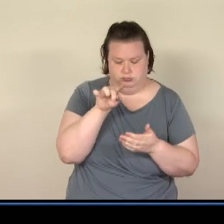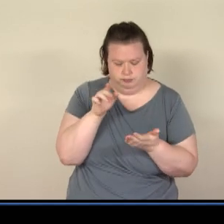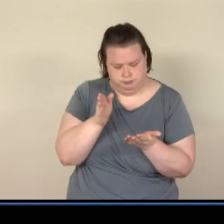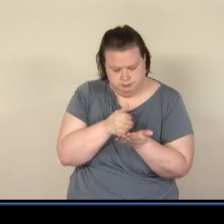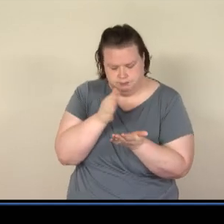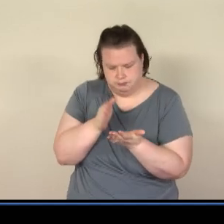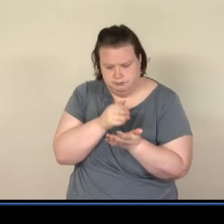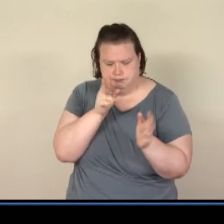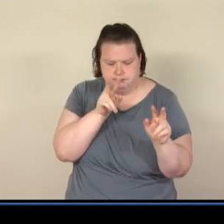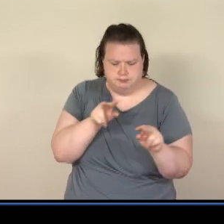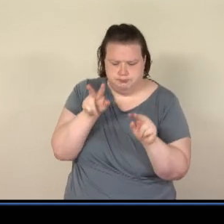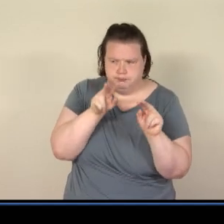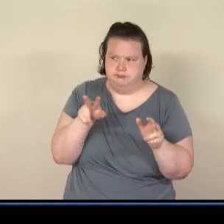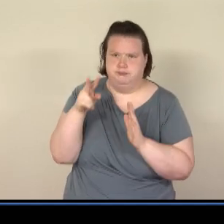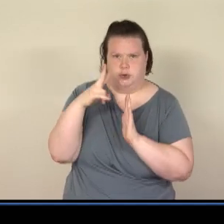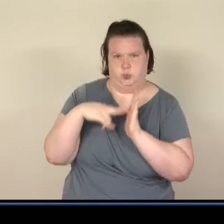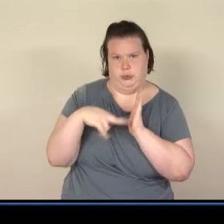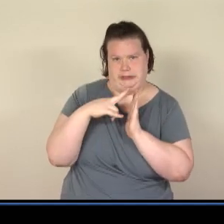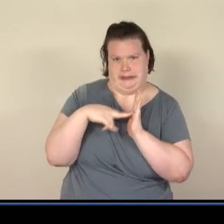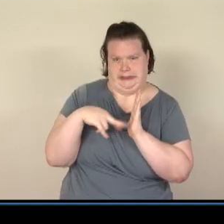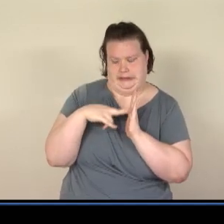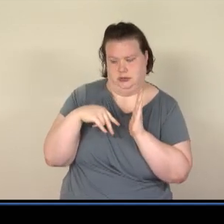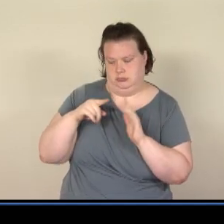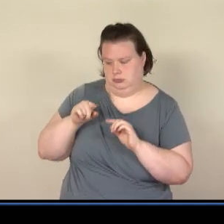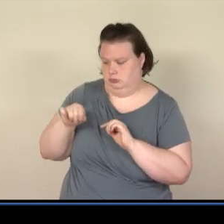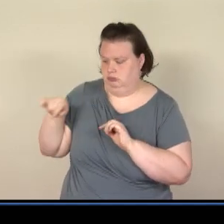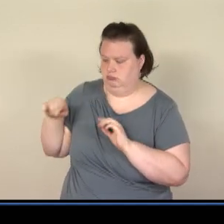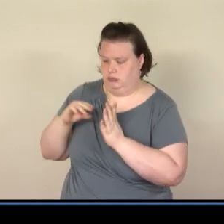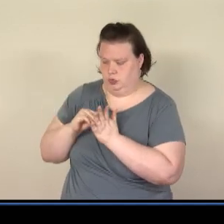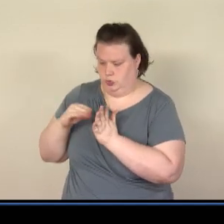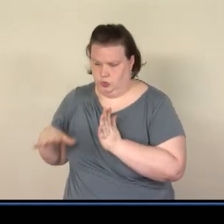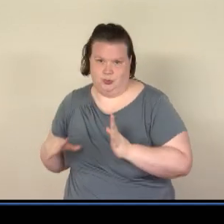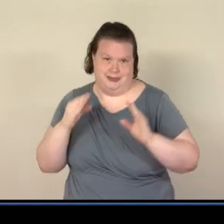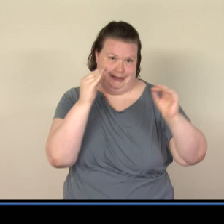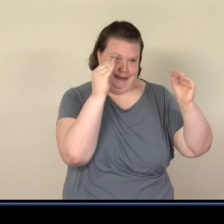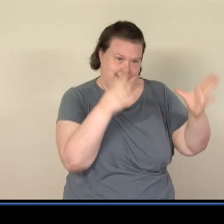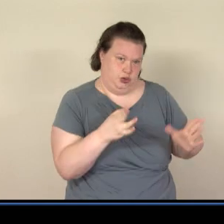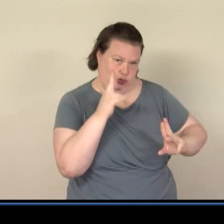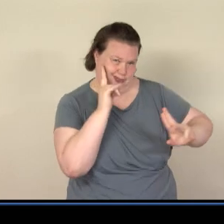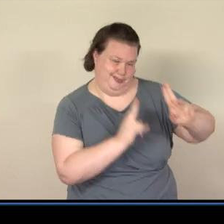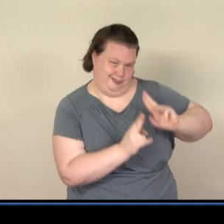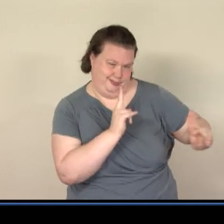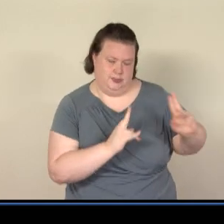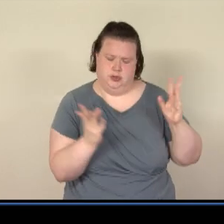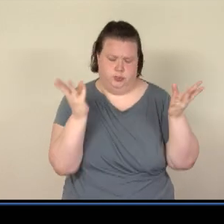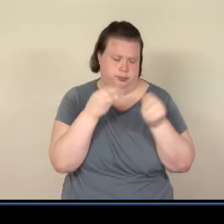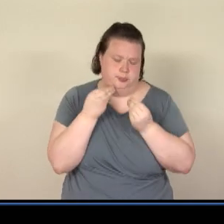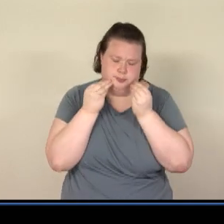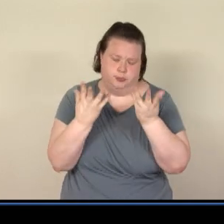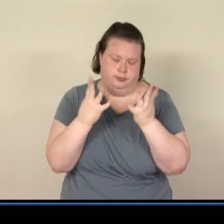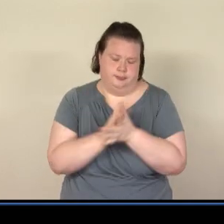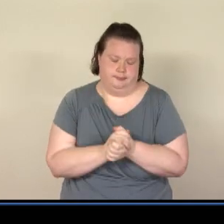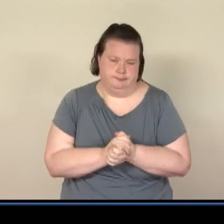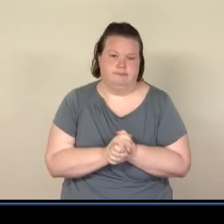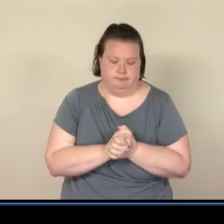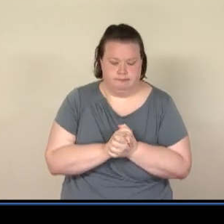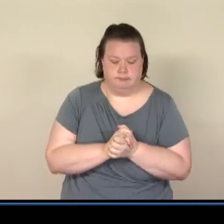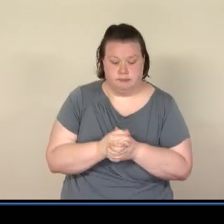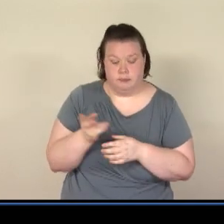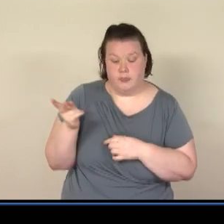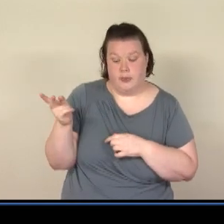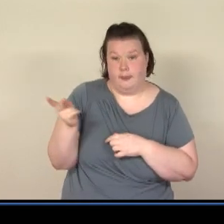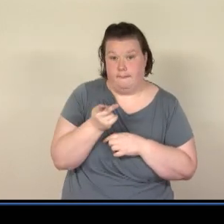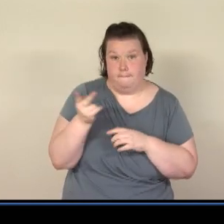read about those students and their teachers. They were really beautifully done. Both events celebrated